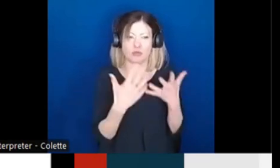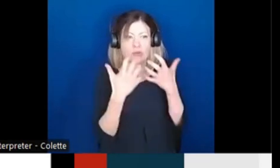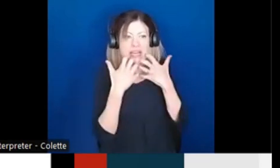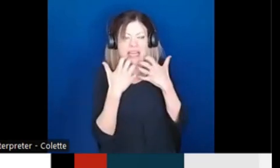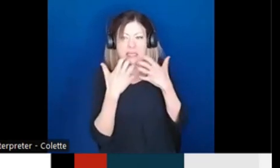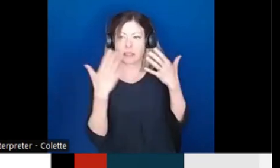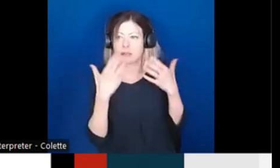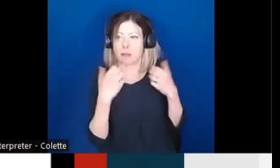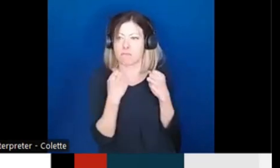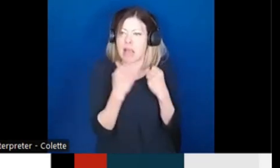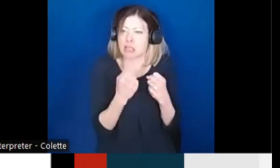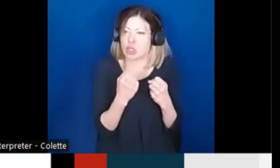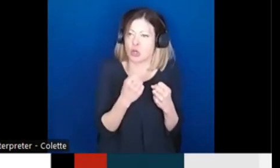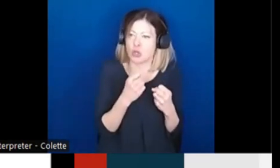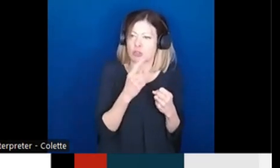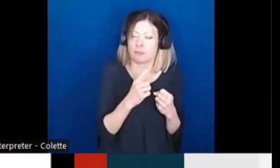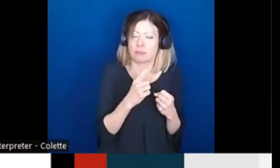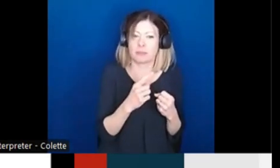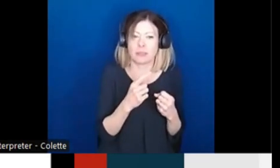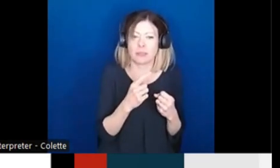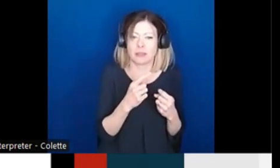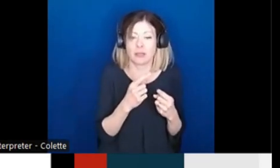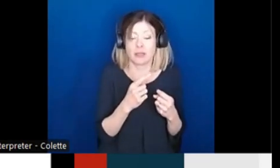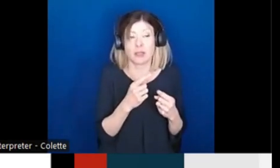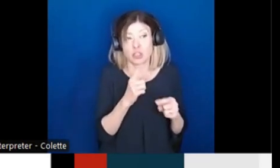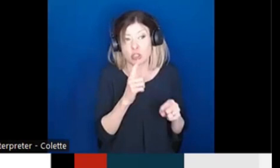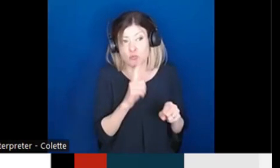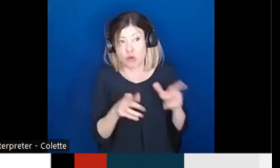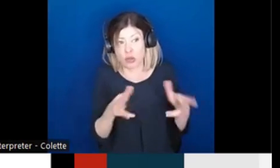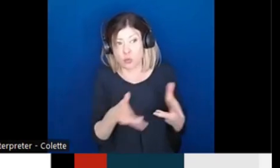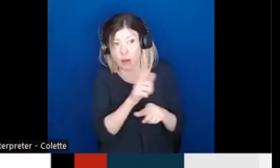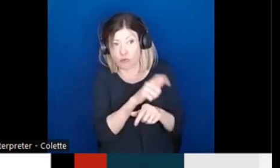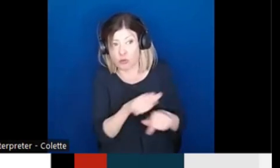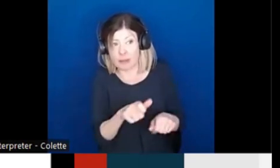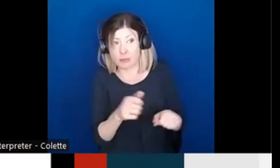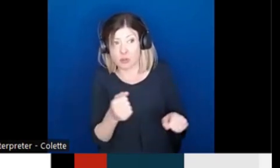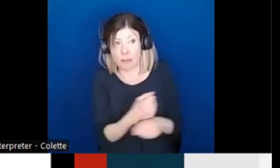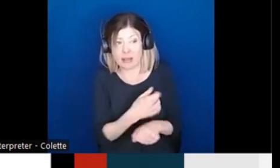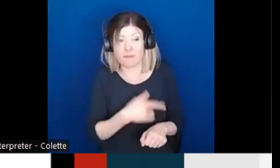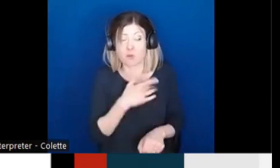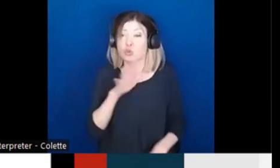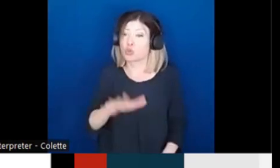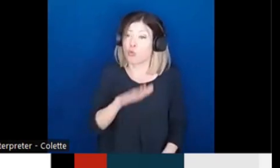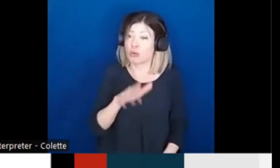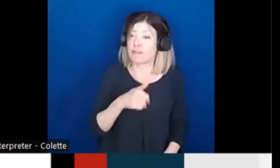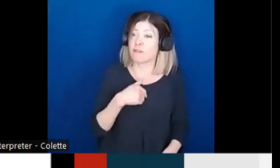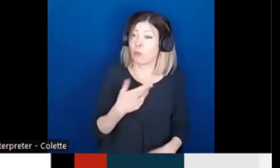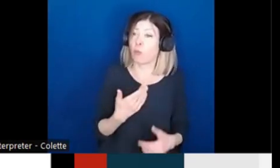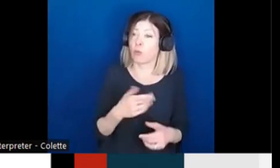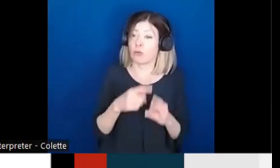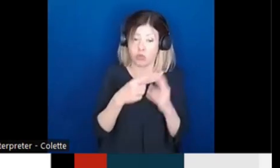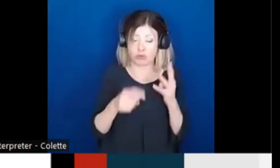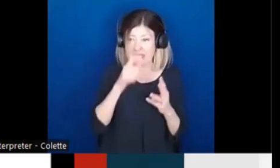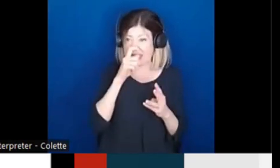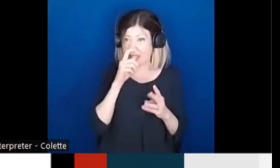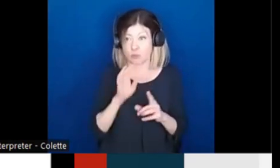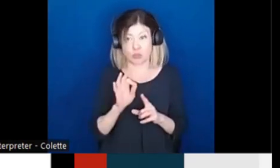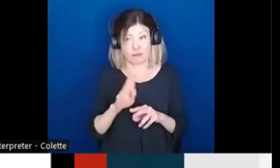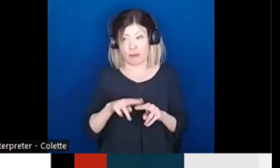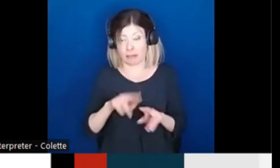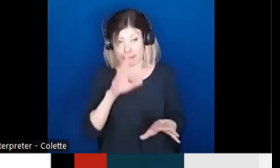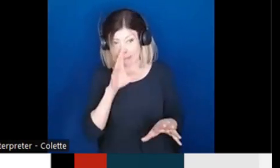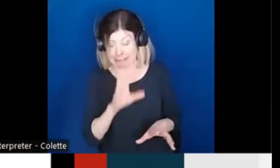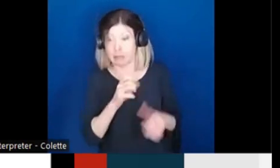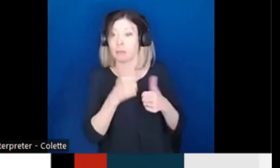She's trying to make people feel sorry for them, basically, which they would have hated, but it kind of worked. So this awful, the idea that